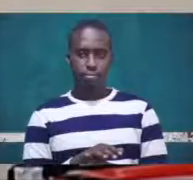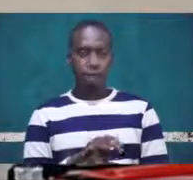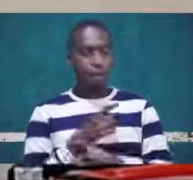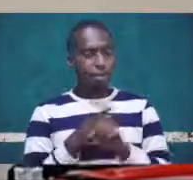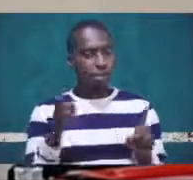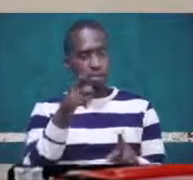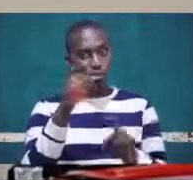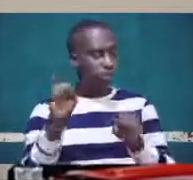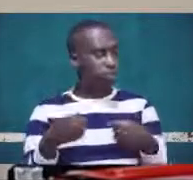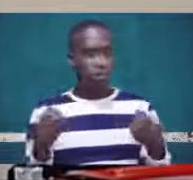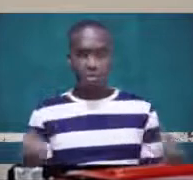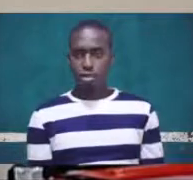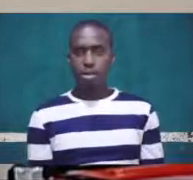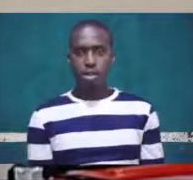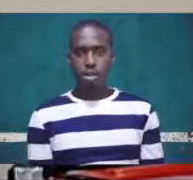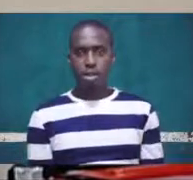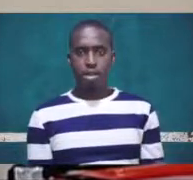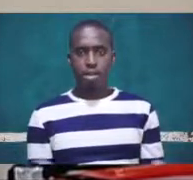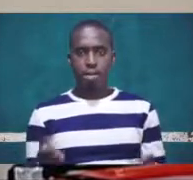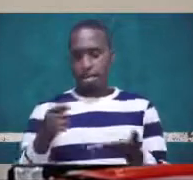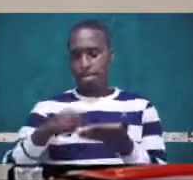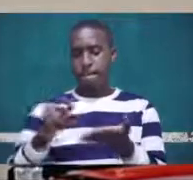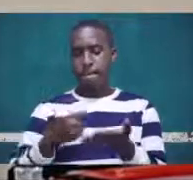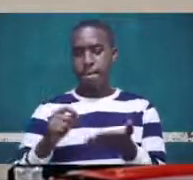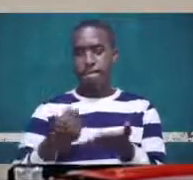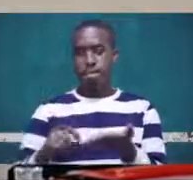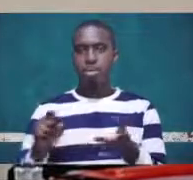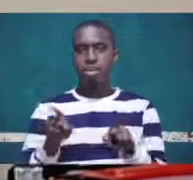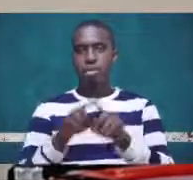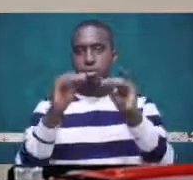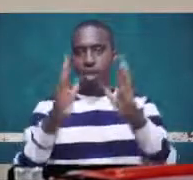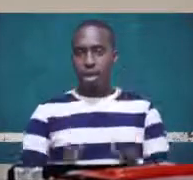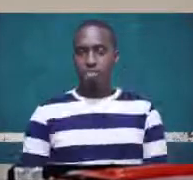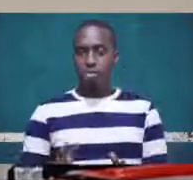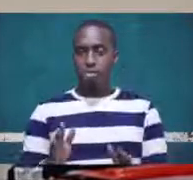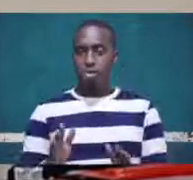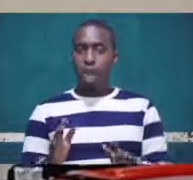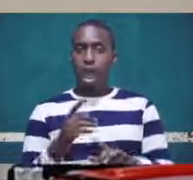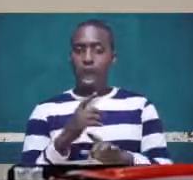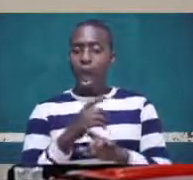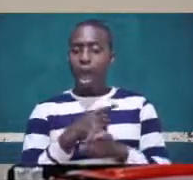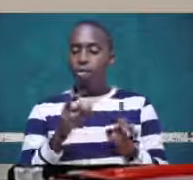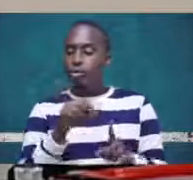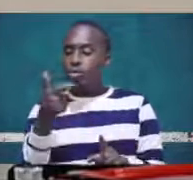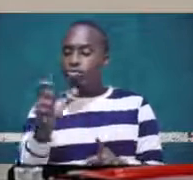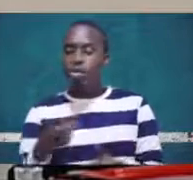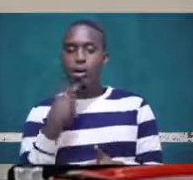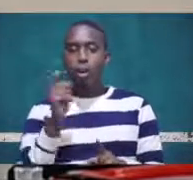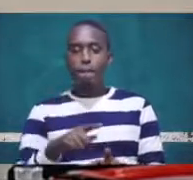But you cannot mark that piece of work as a teacher unless someone has transcribed